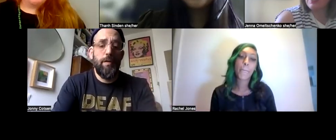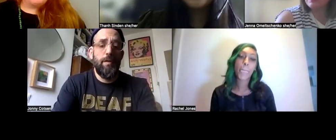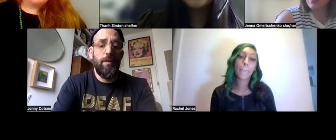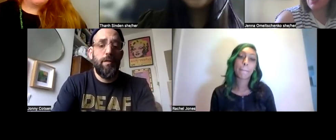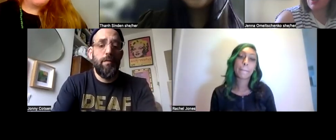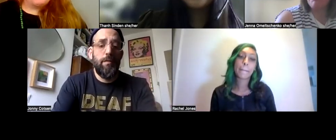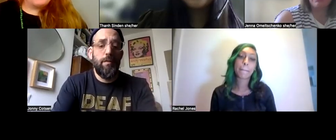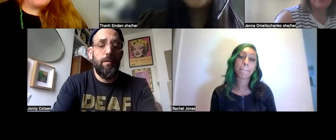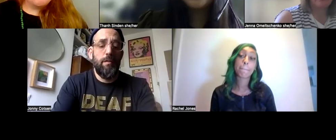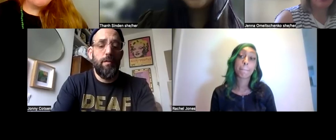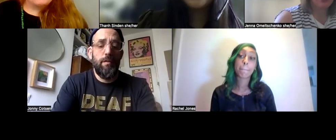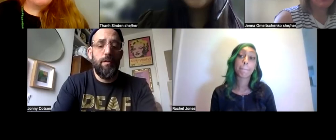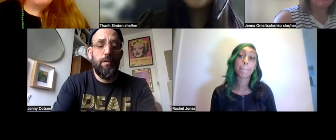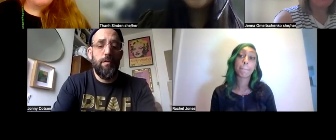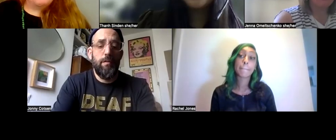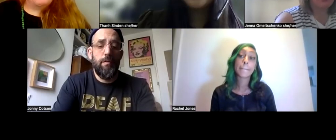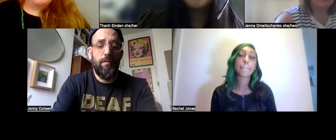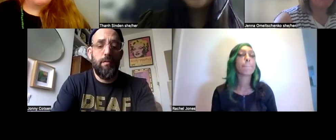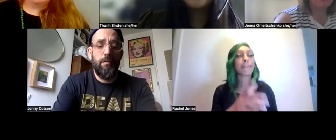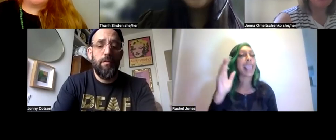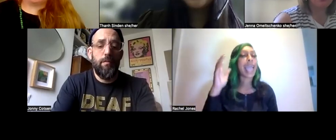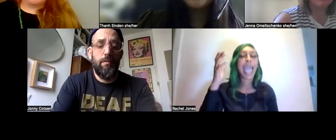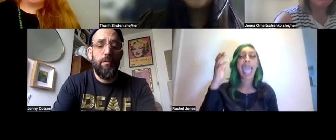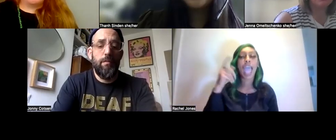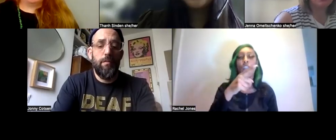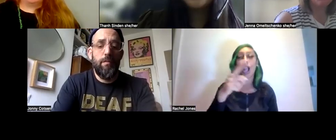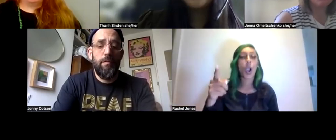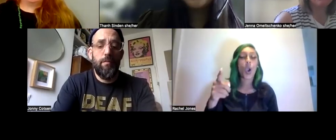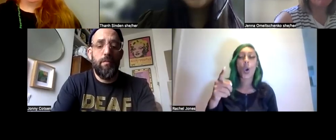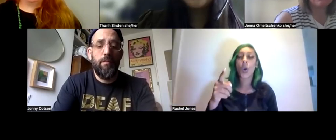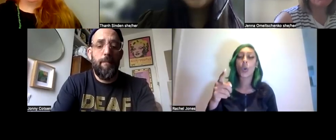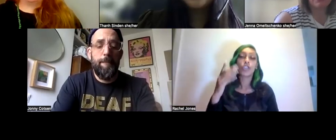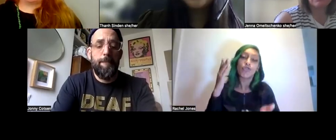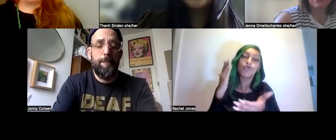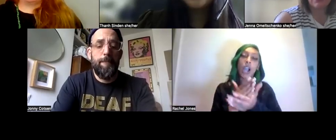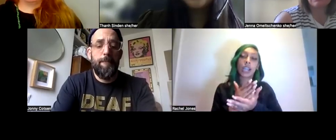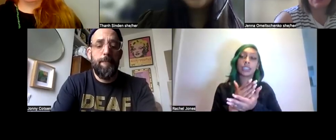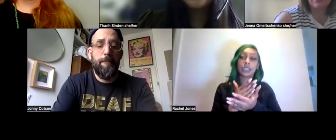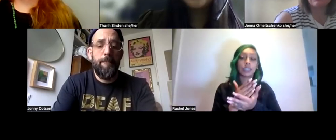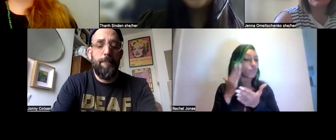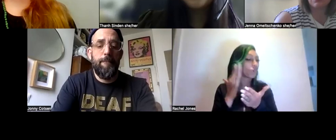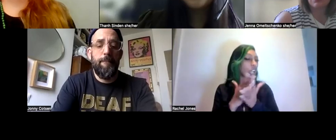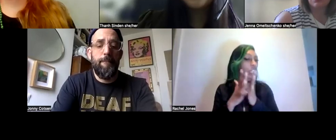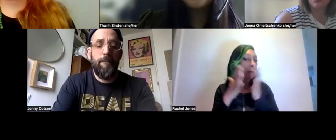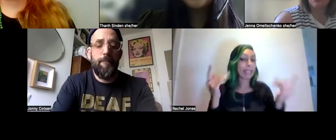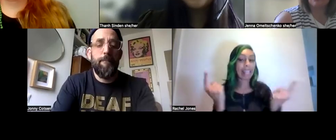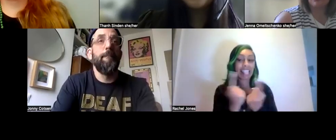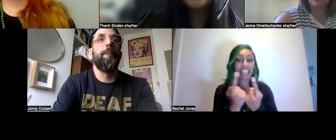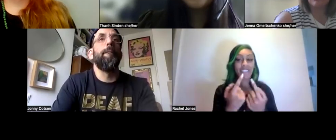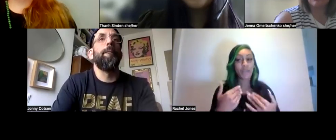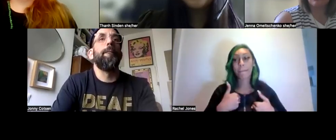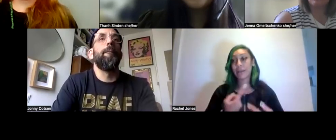I guess, I mean, echoing what Jonny said then really about trust. Trust for me is the biggest thing. It's you